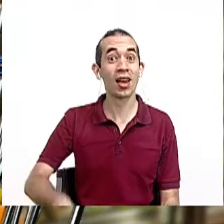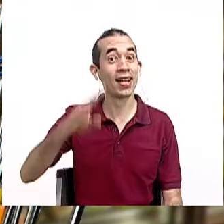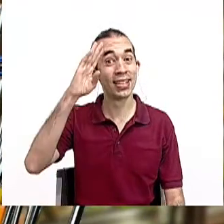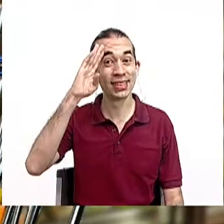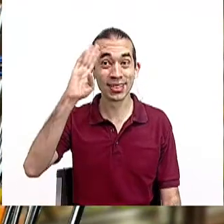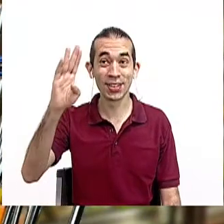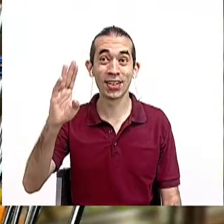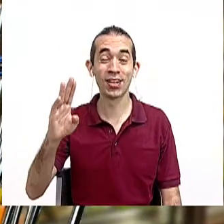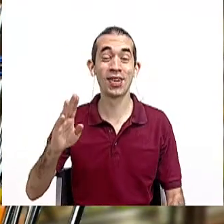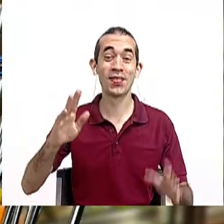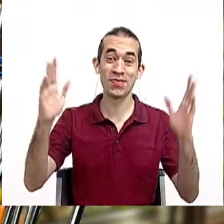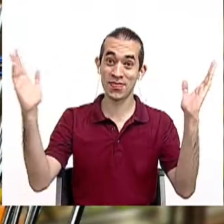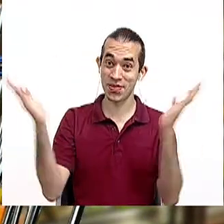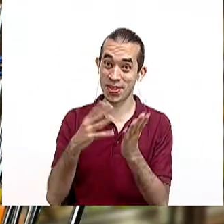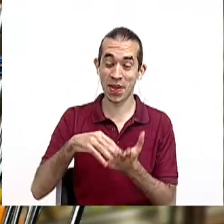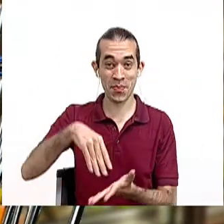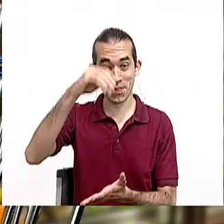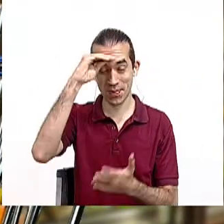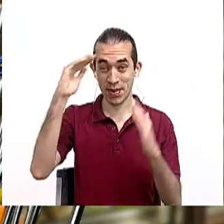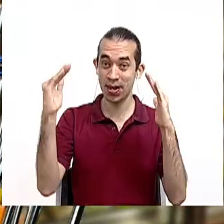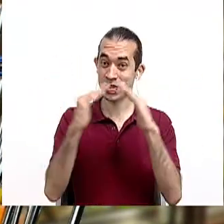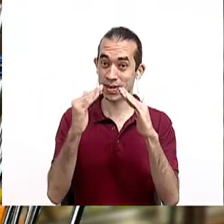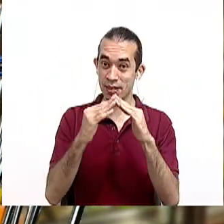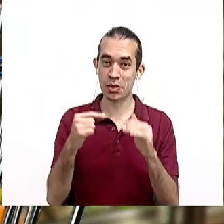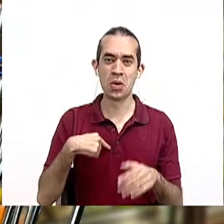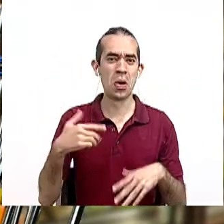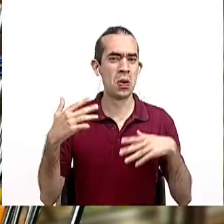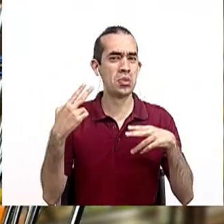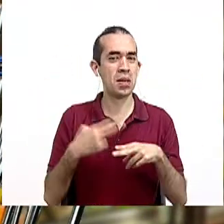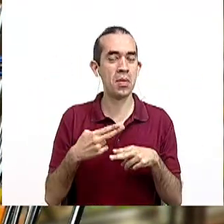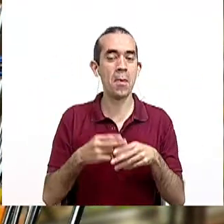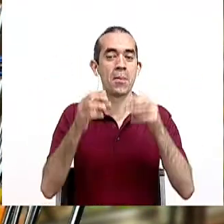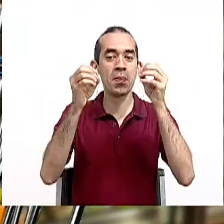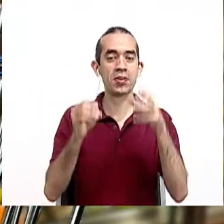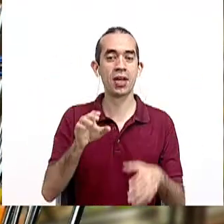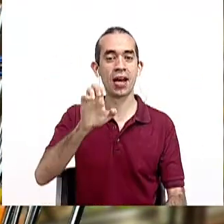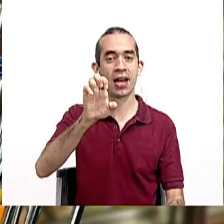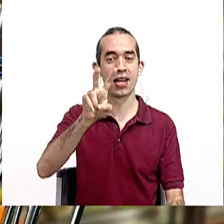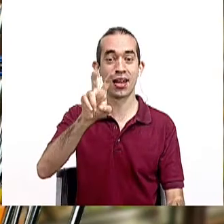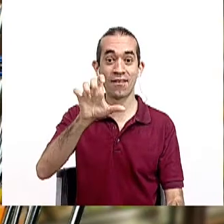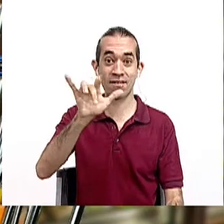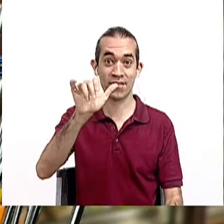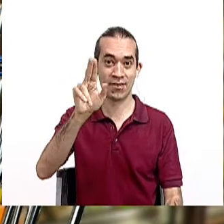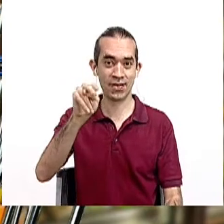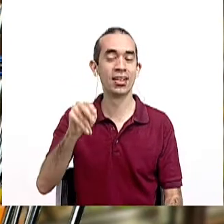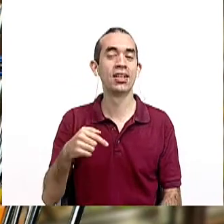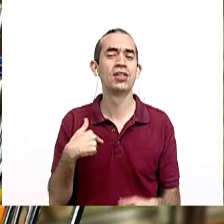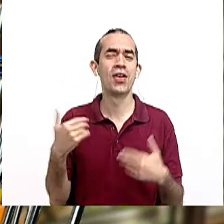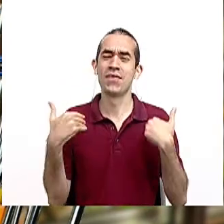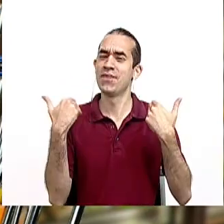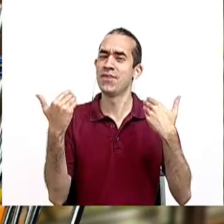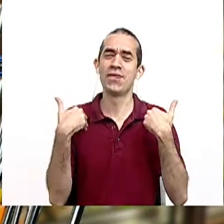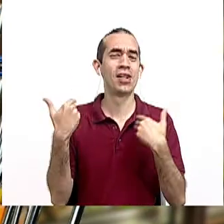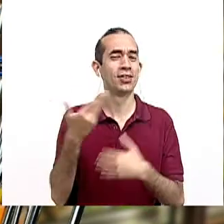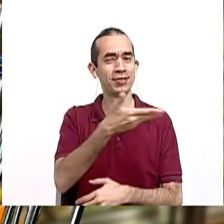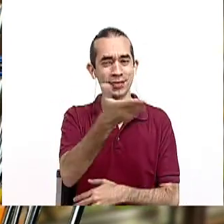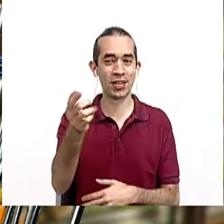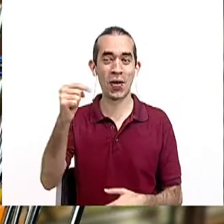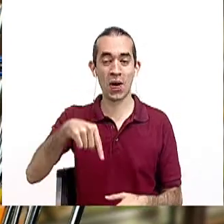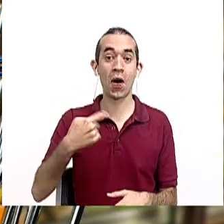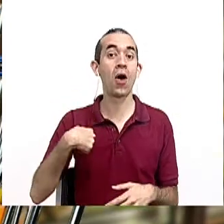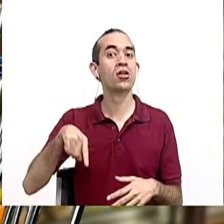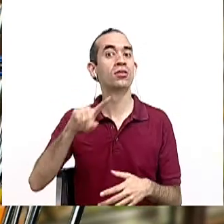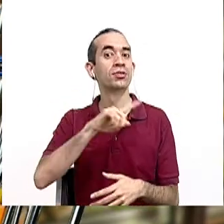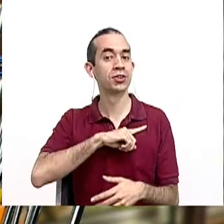Hello guys, welcome to Aprendo en Casa. I'm teacher Evelyn and I'm very happy to be here with you today. Today we're going to review what